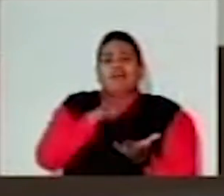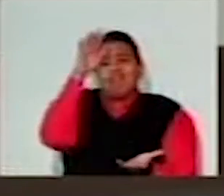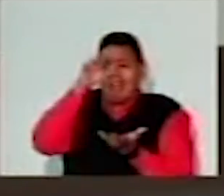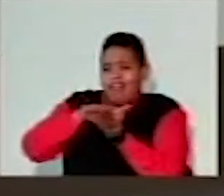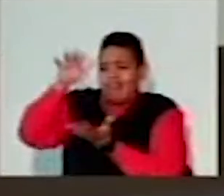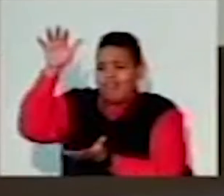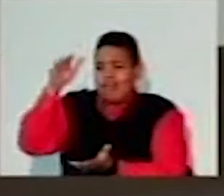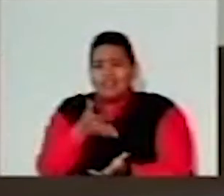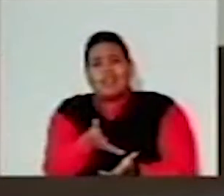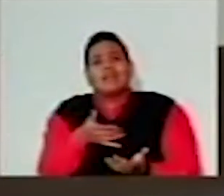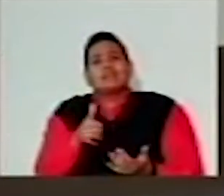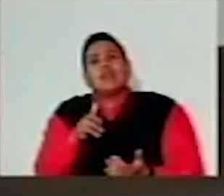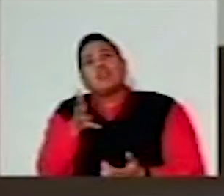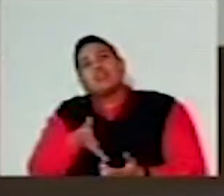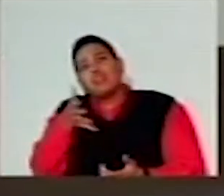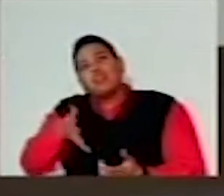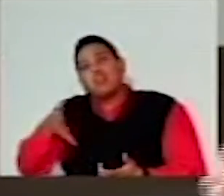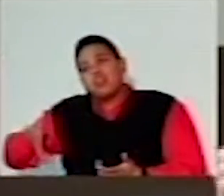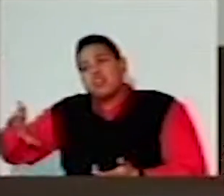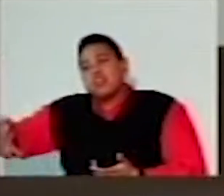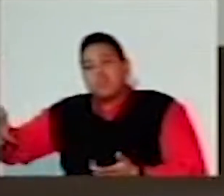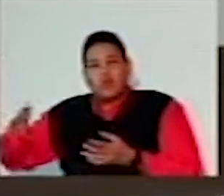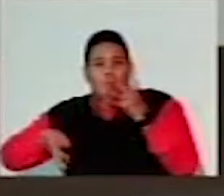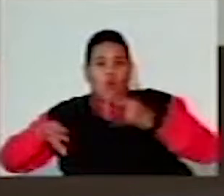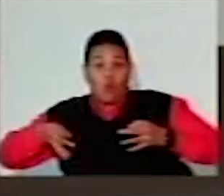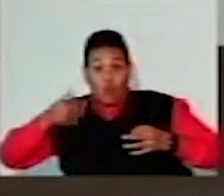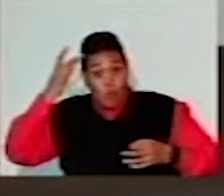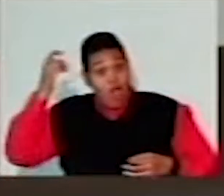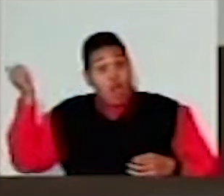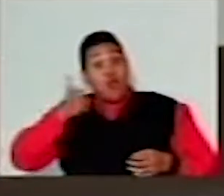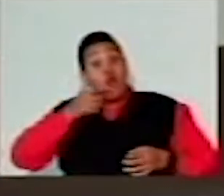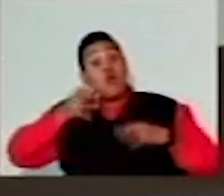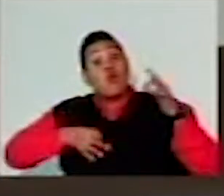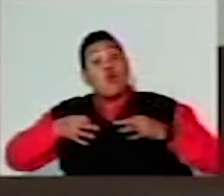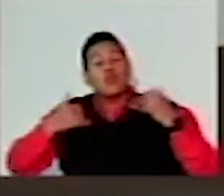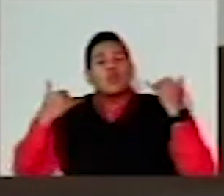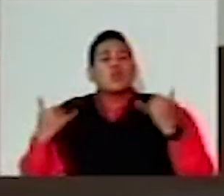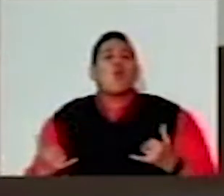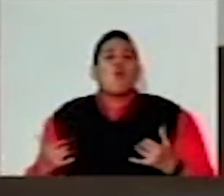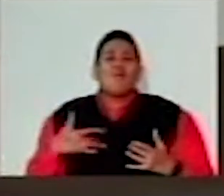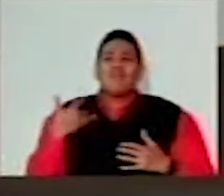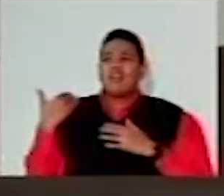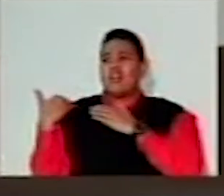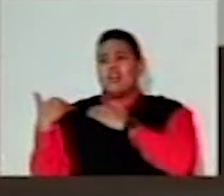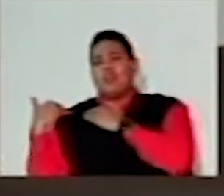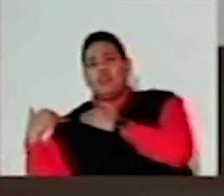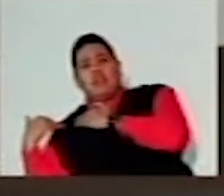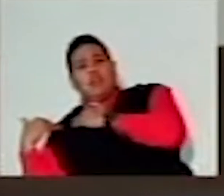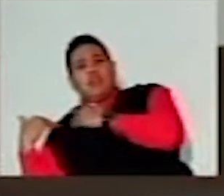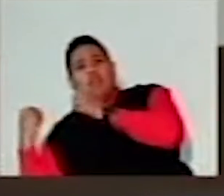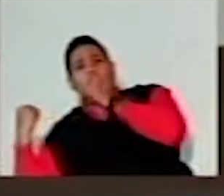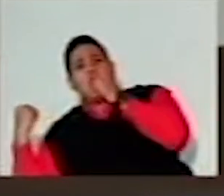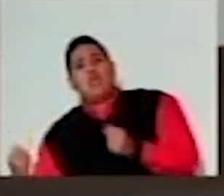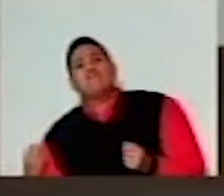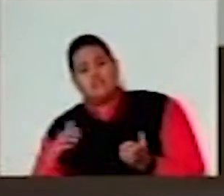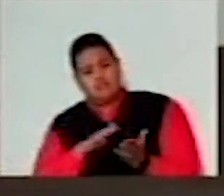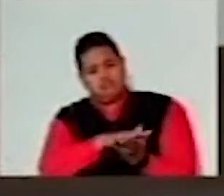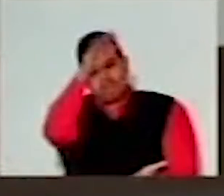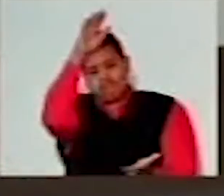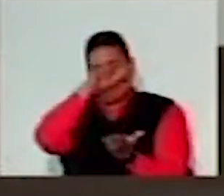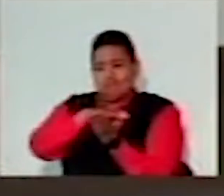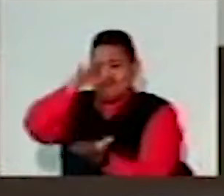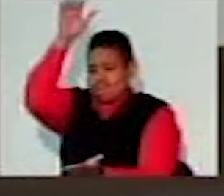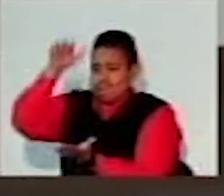courts. Because, Mr. Speaker, all the parish courts are now overburdened with cases, both in the